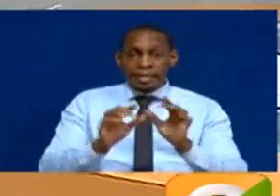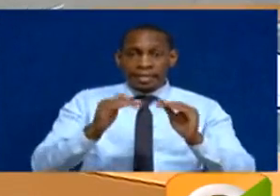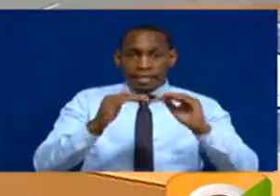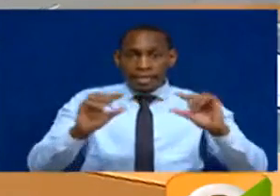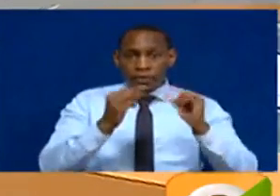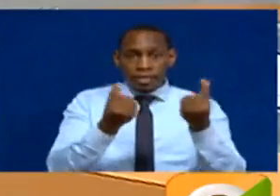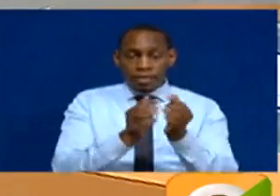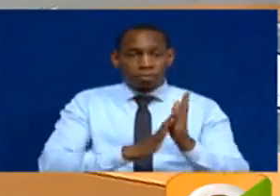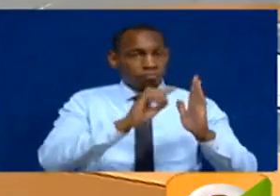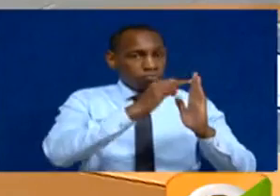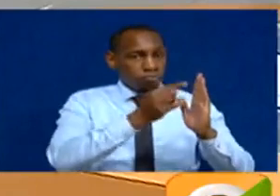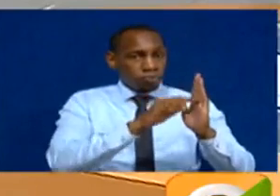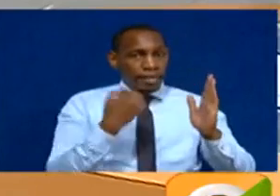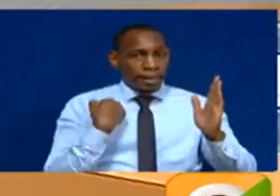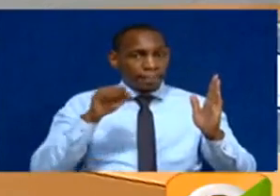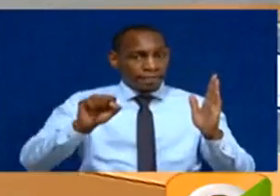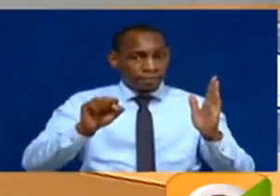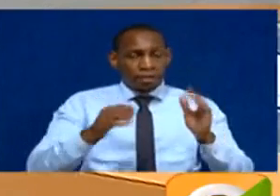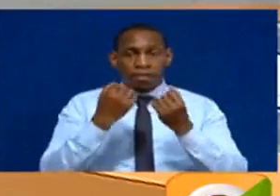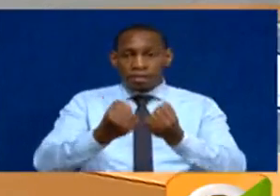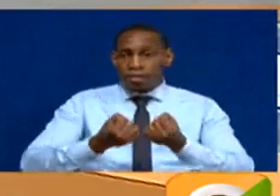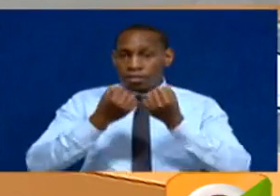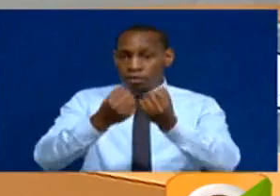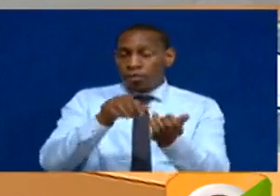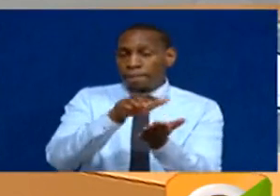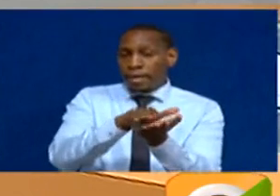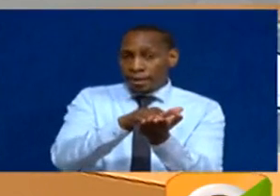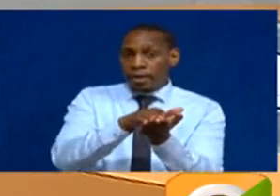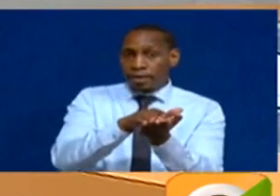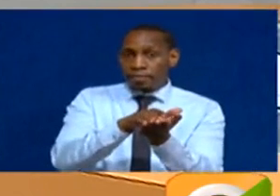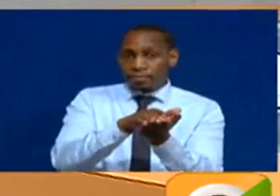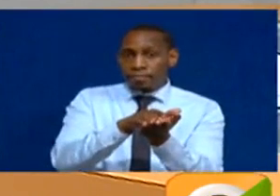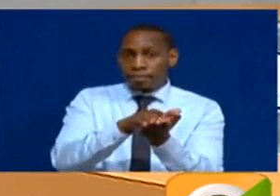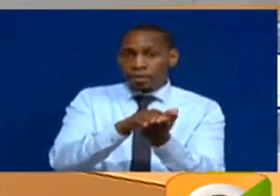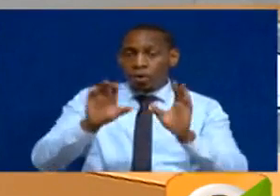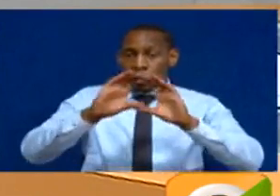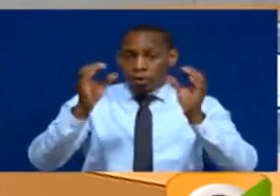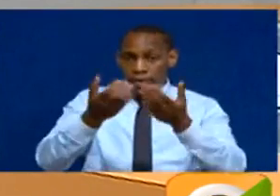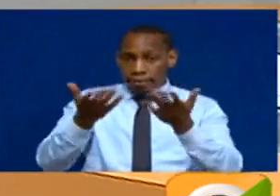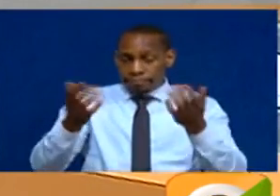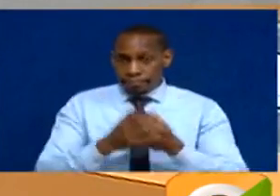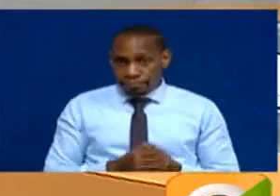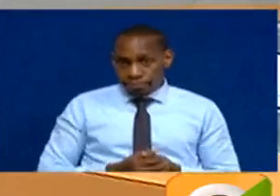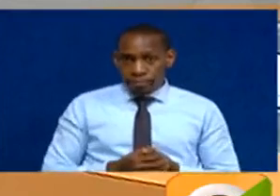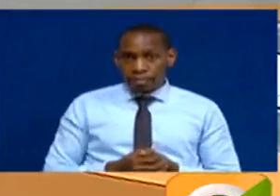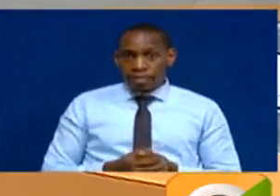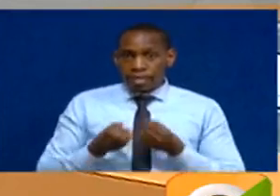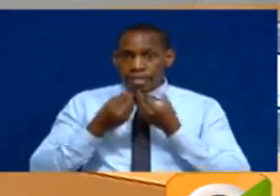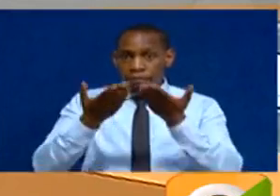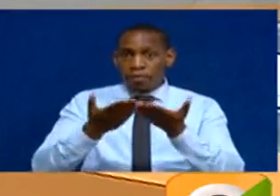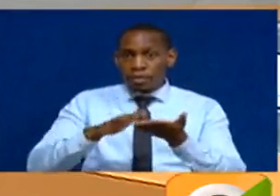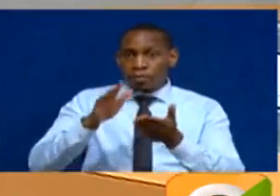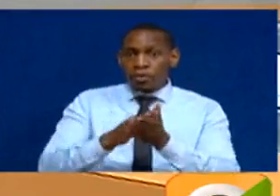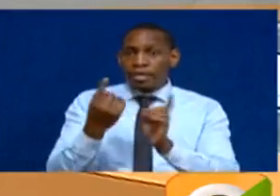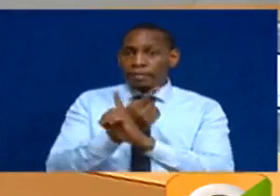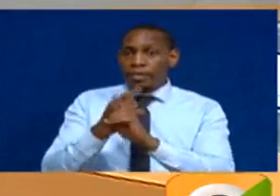Group has been ranked the fifth strongest banking brand in the world. Details of this